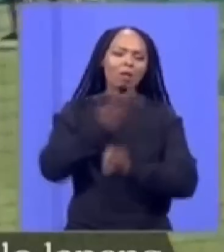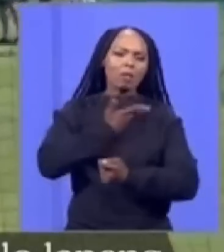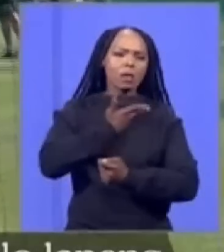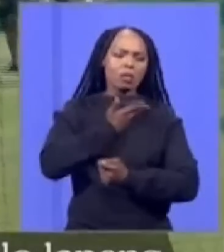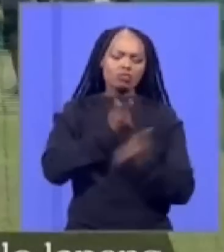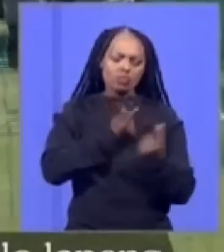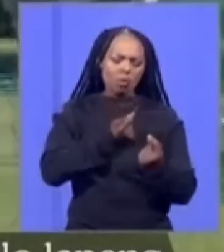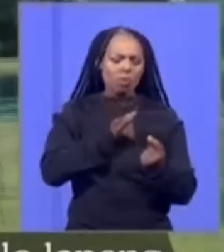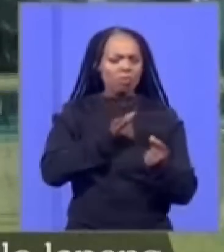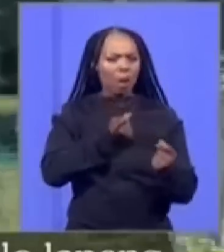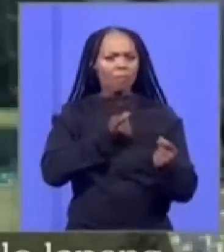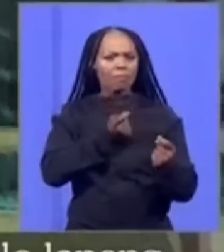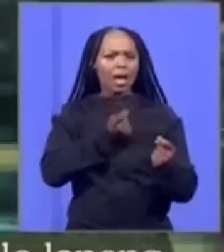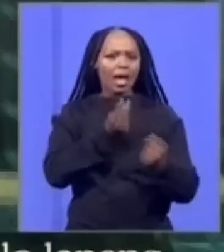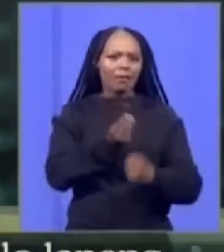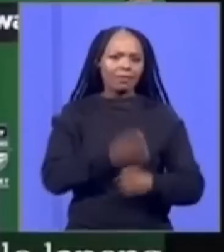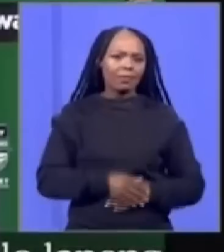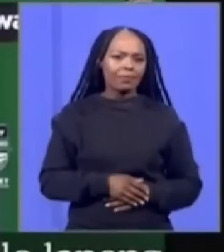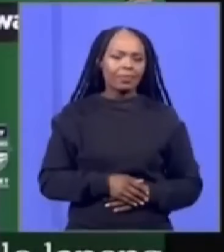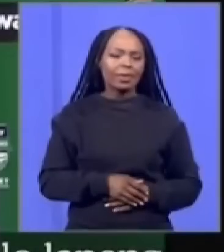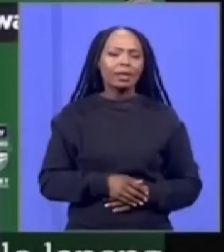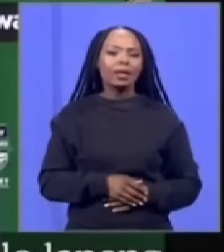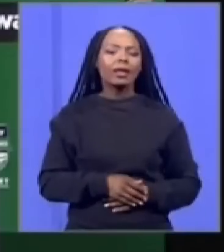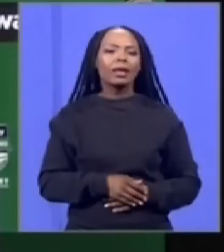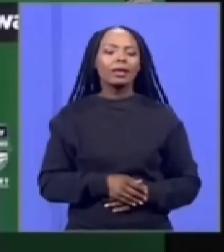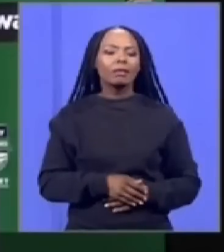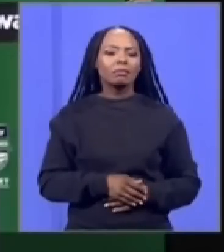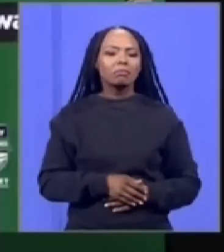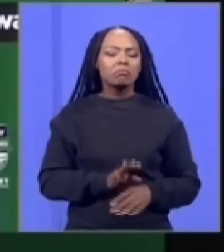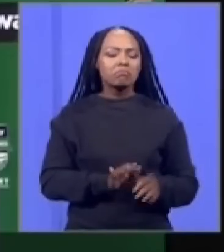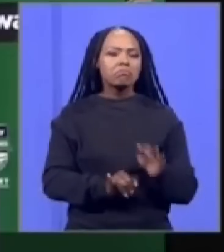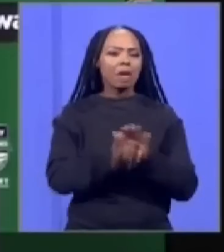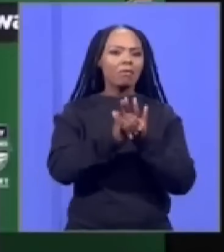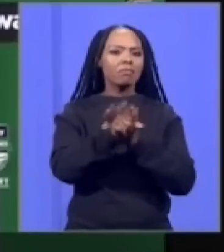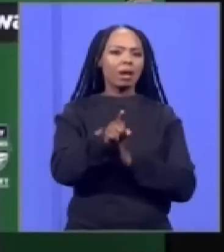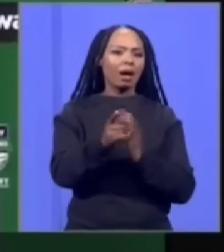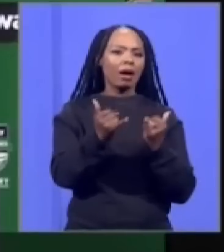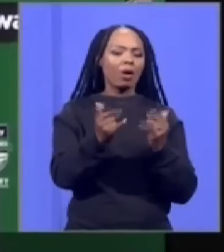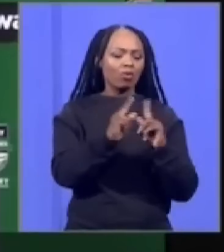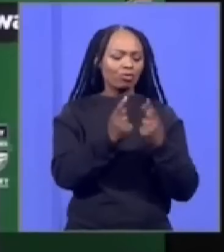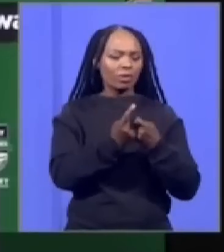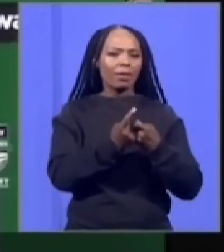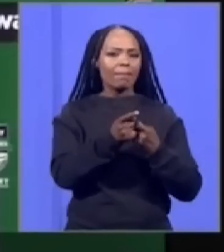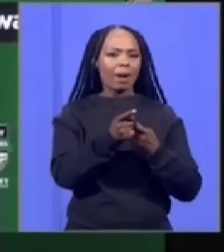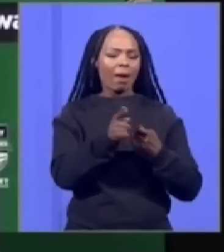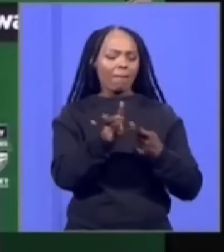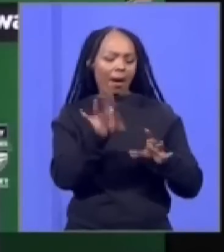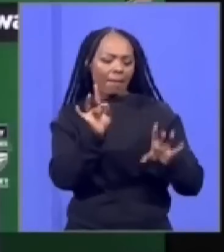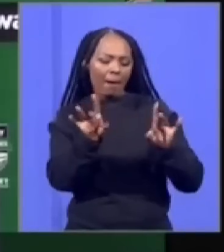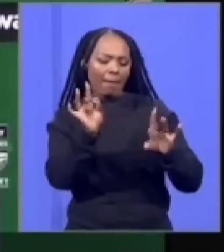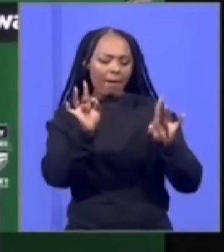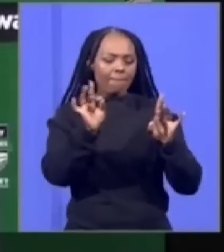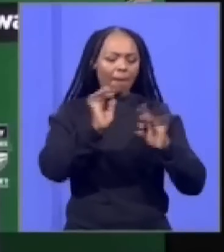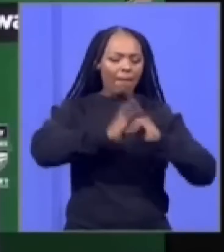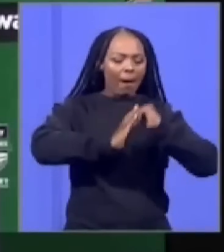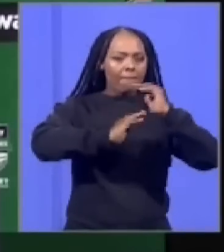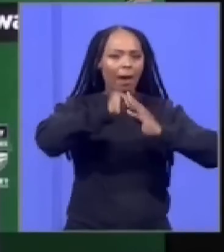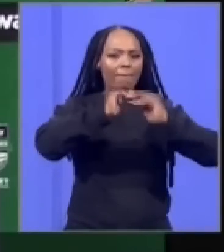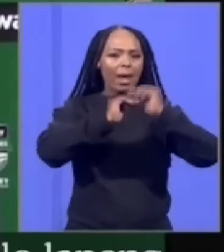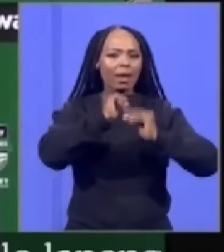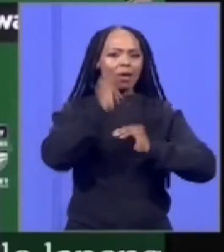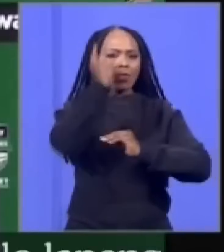test team, it's still in discovery phase, still a team in building. As you see, a lot more new